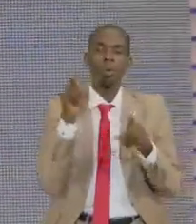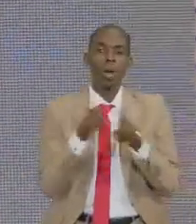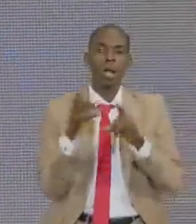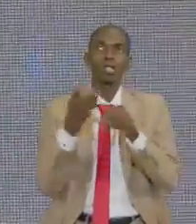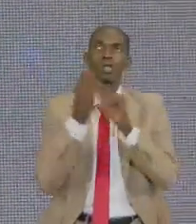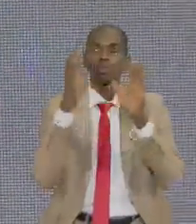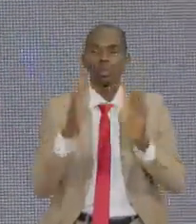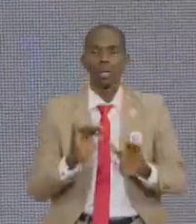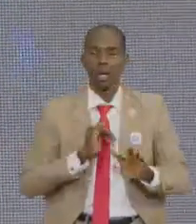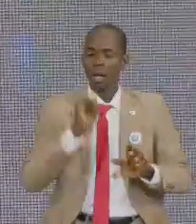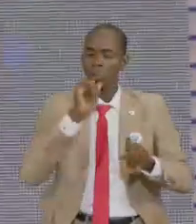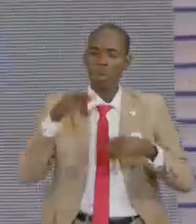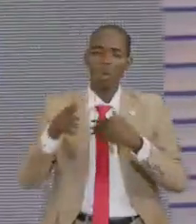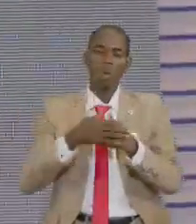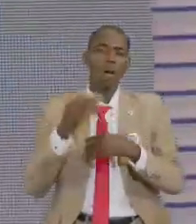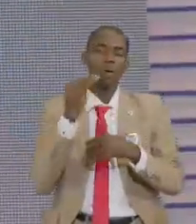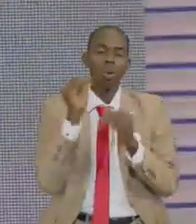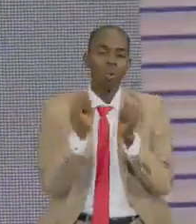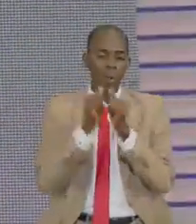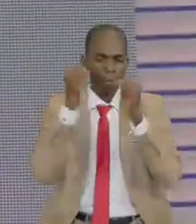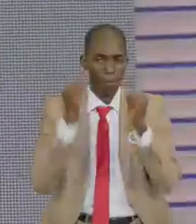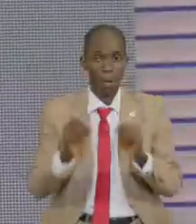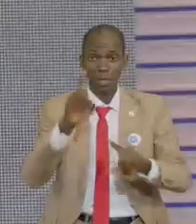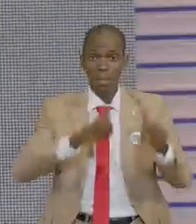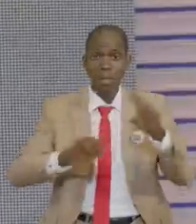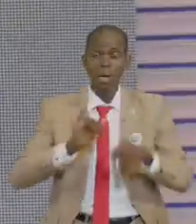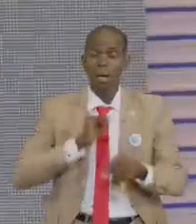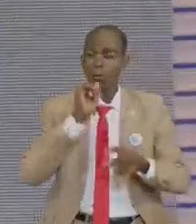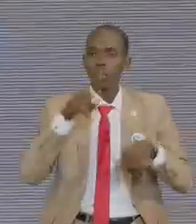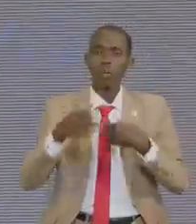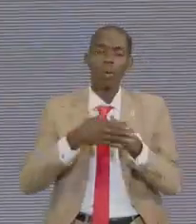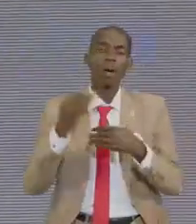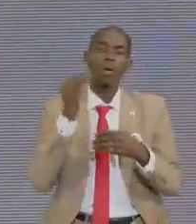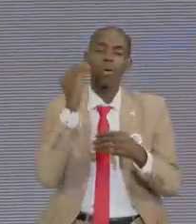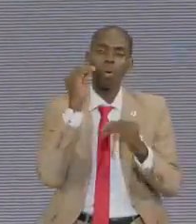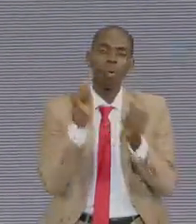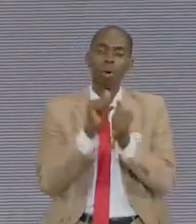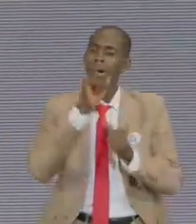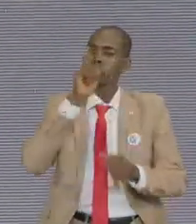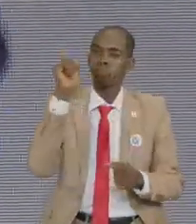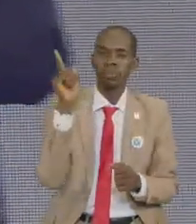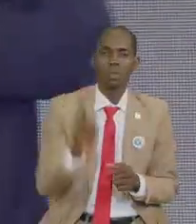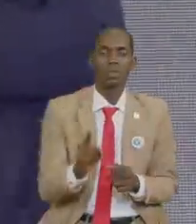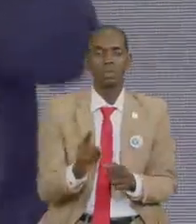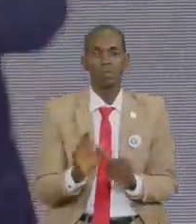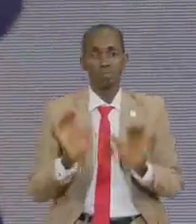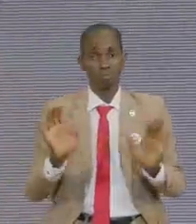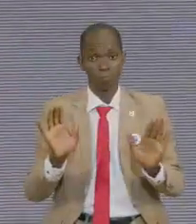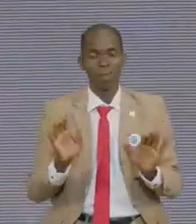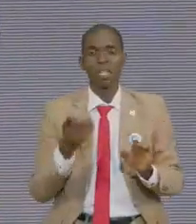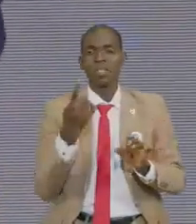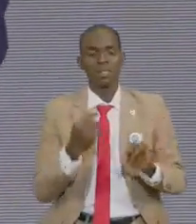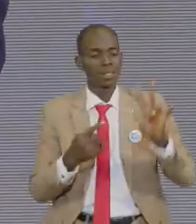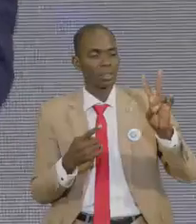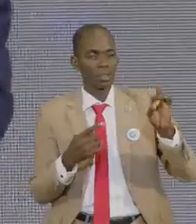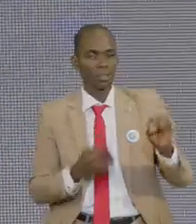power. I'm going back with assurance. And the 70 returned again with joy,